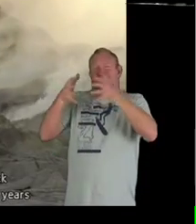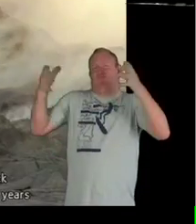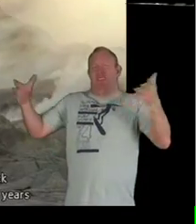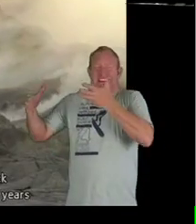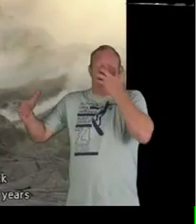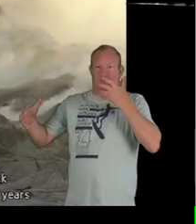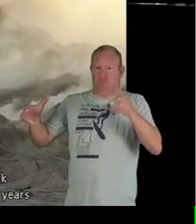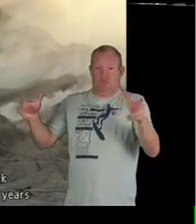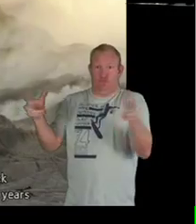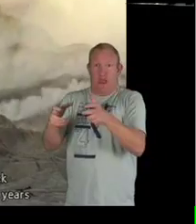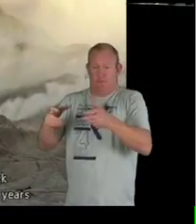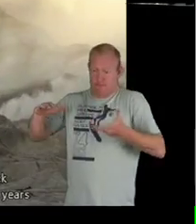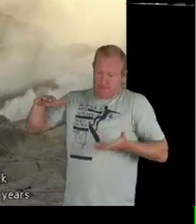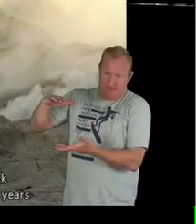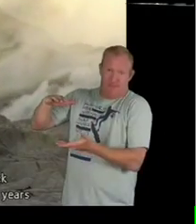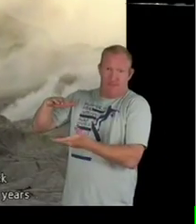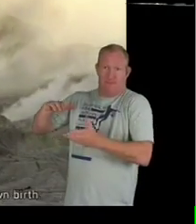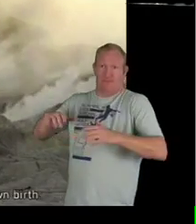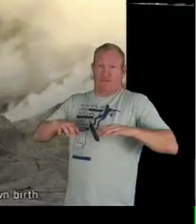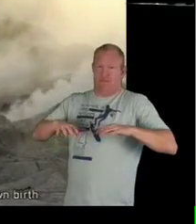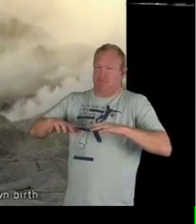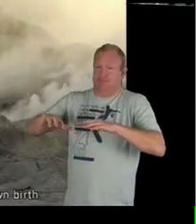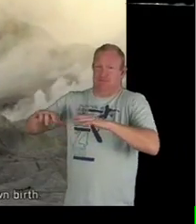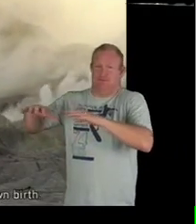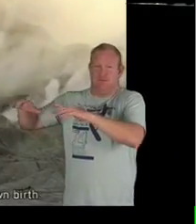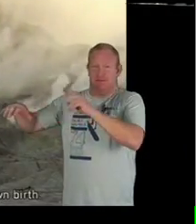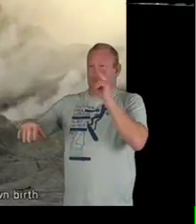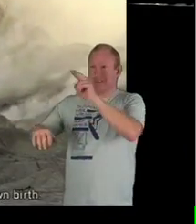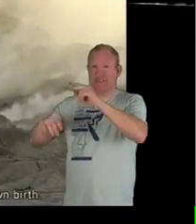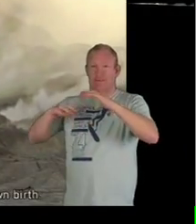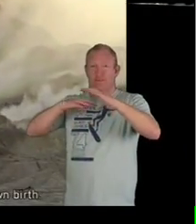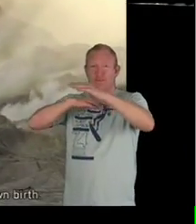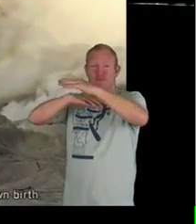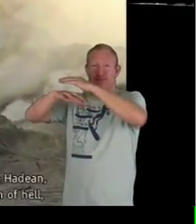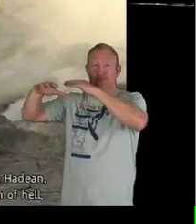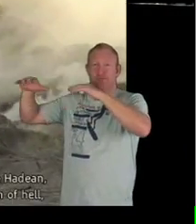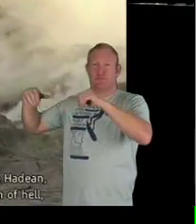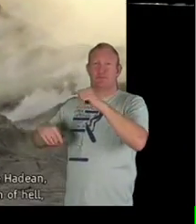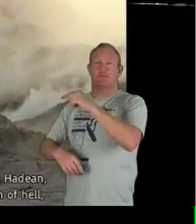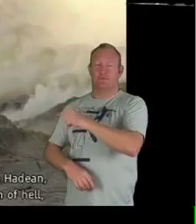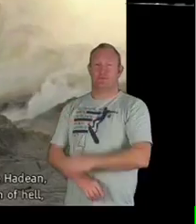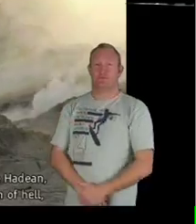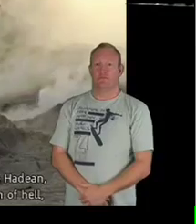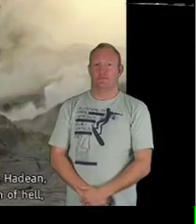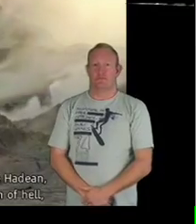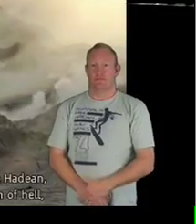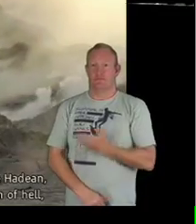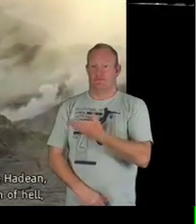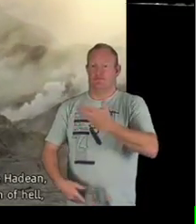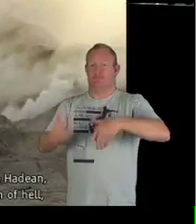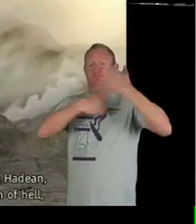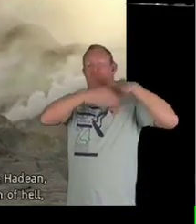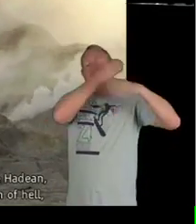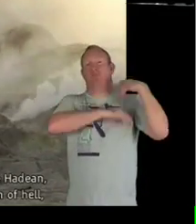back 4.5 billion years to the time of Earth's own birth. It was a period called the Hadean,